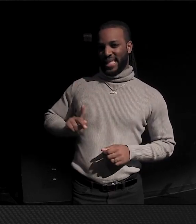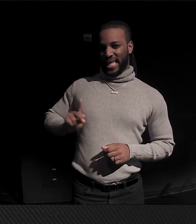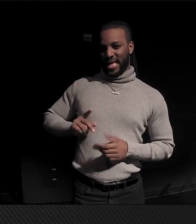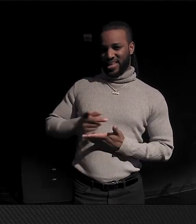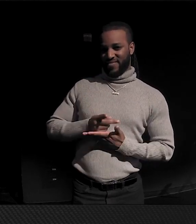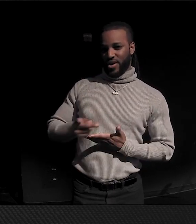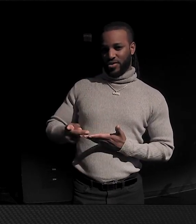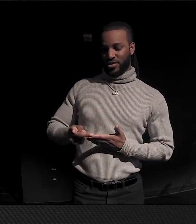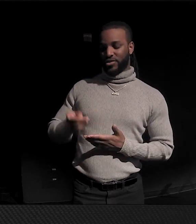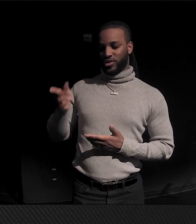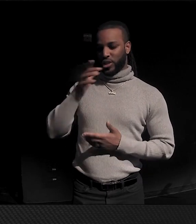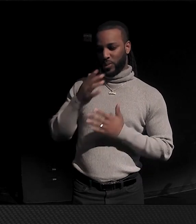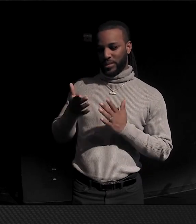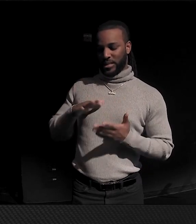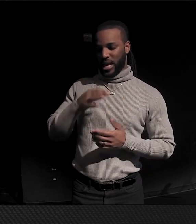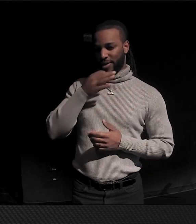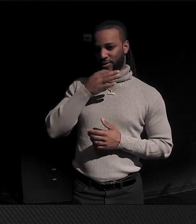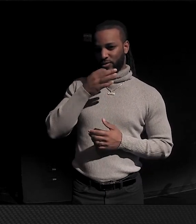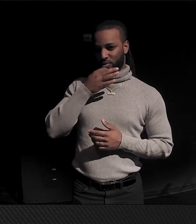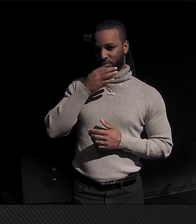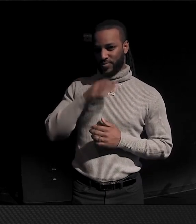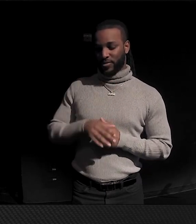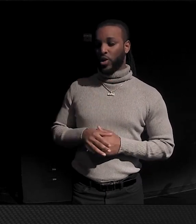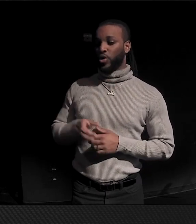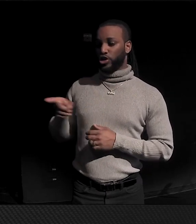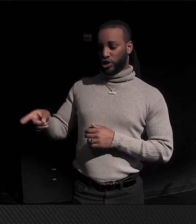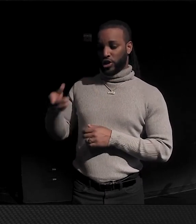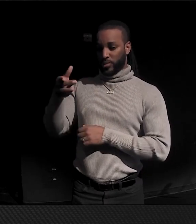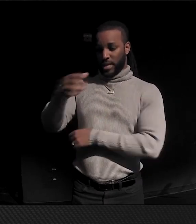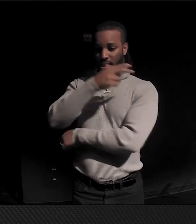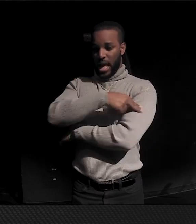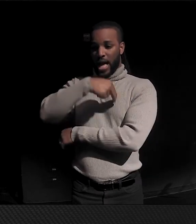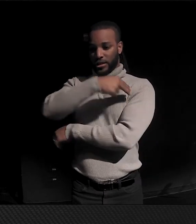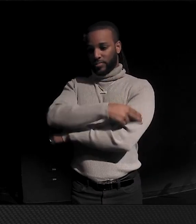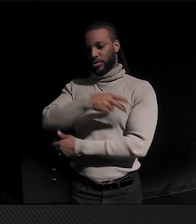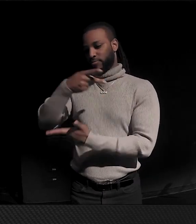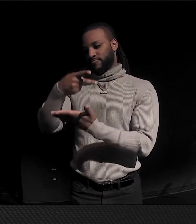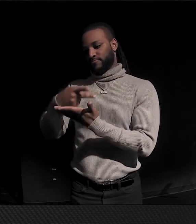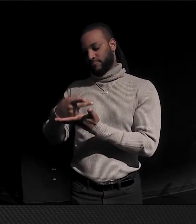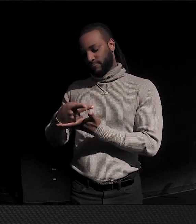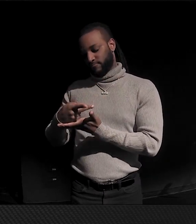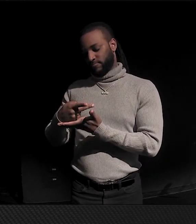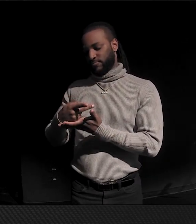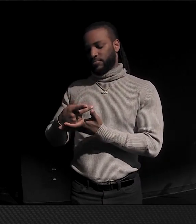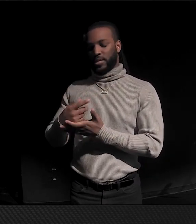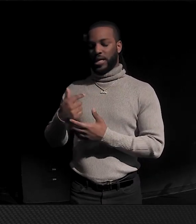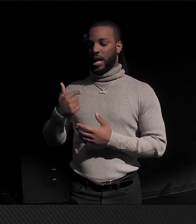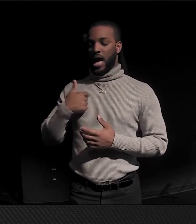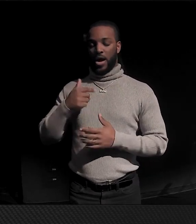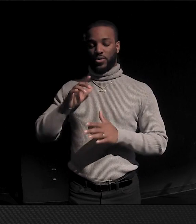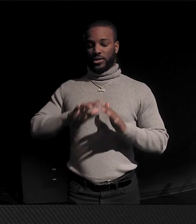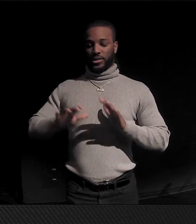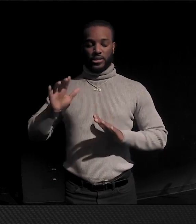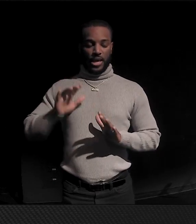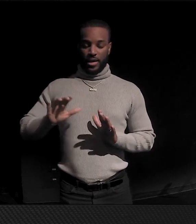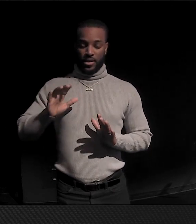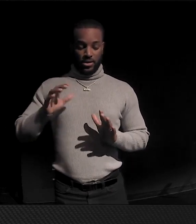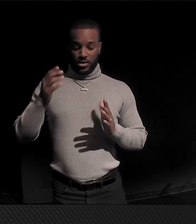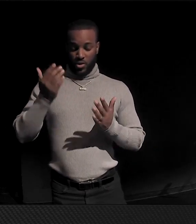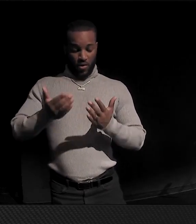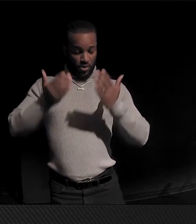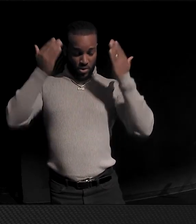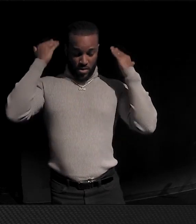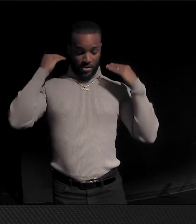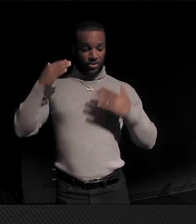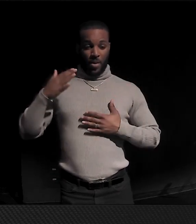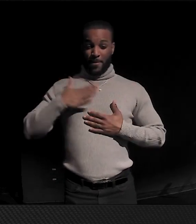she was dying. And so she was in the hospital, unconscious, and life became a little too much for me. My first class of the